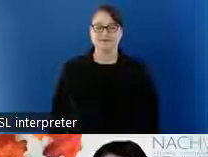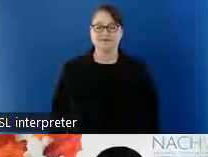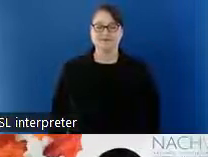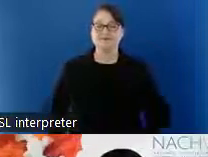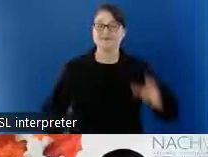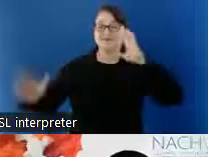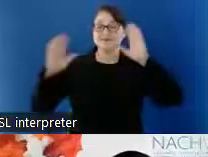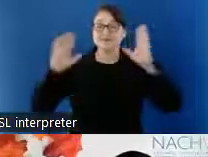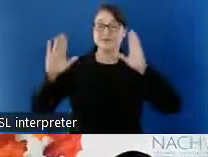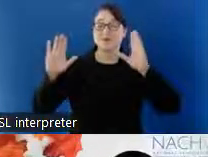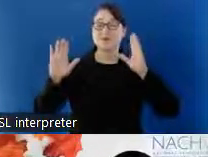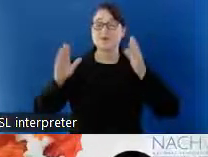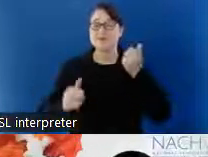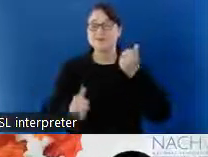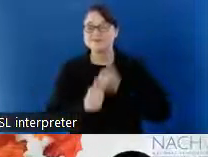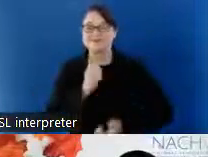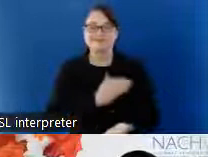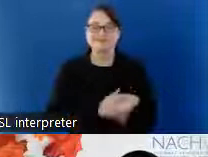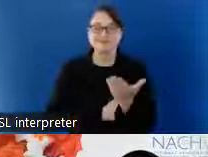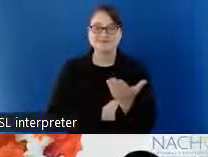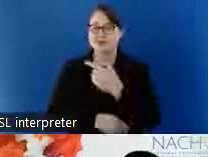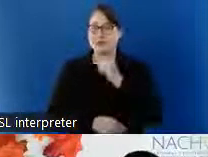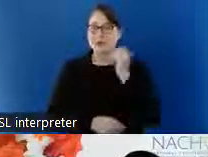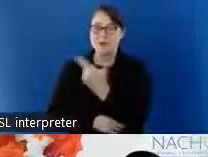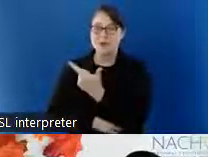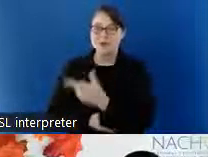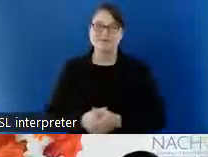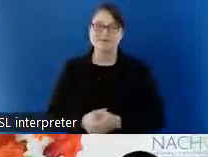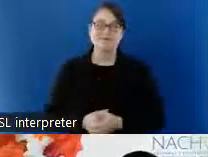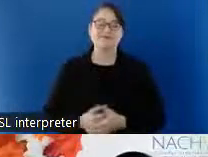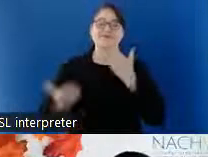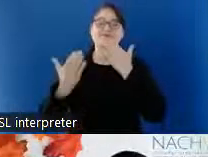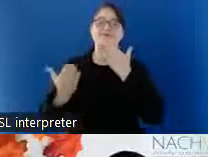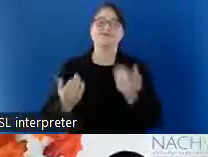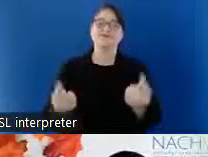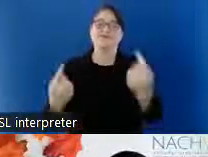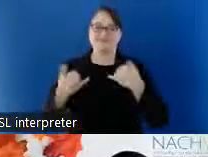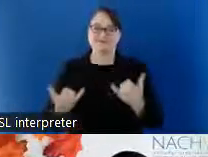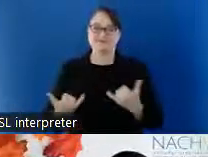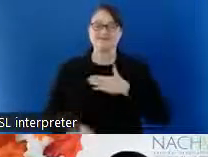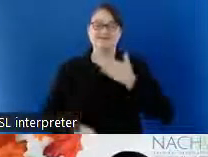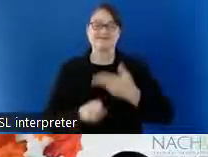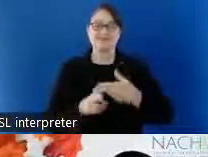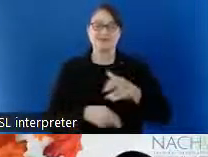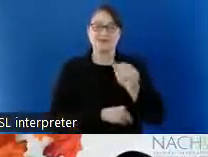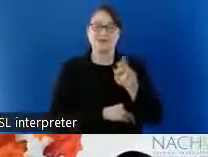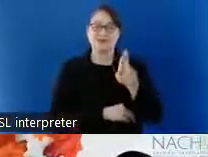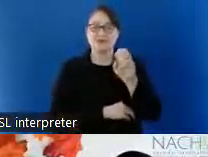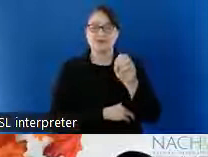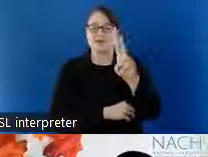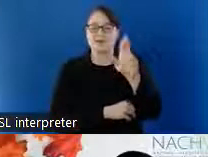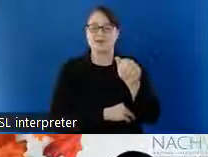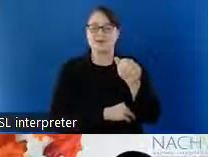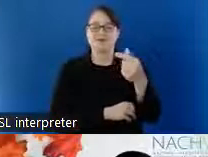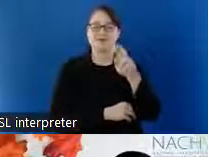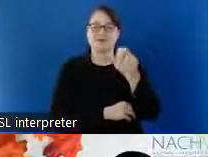Hello, everyone, and thank you so much for coming here today. My name is Aurora Grant Wingate, and I am the Member and